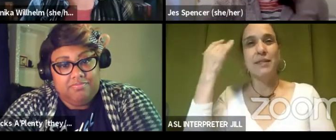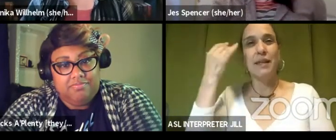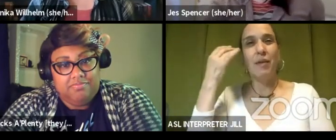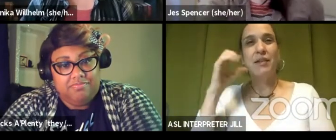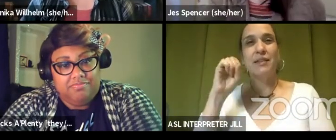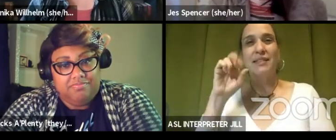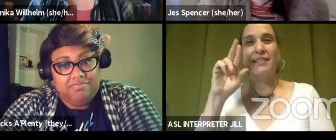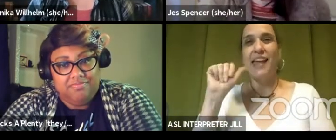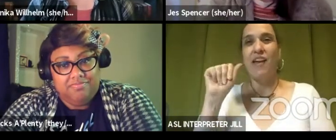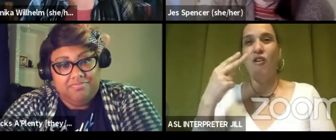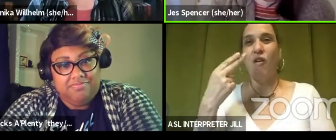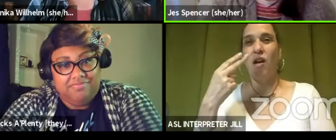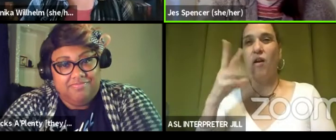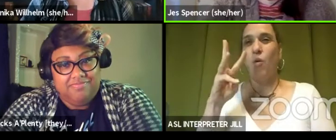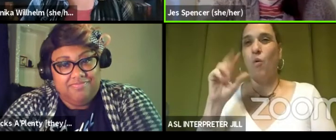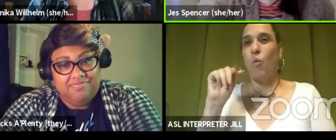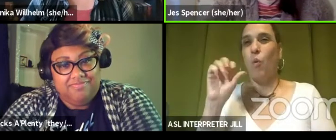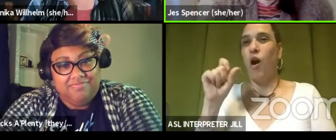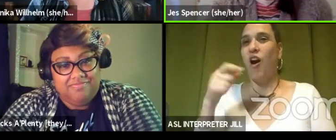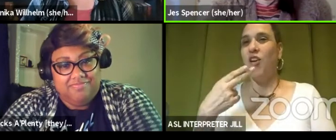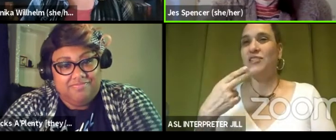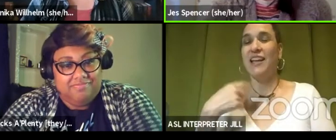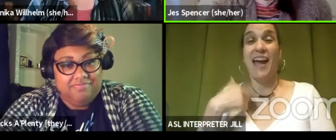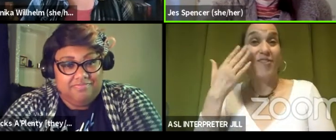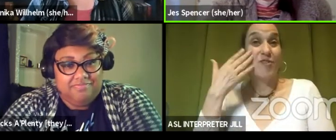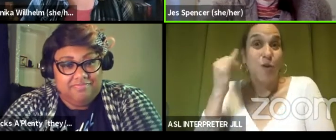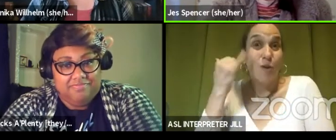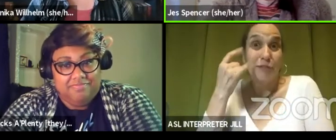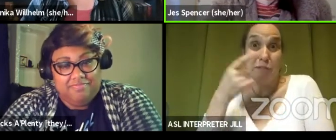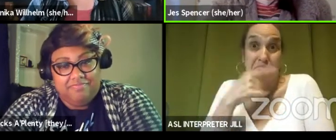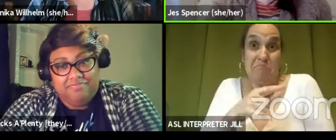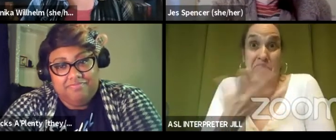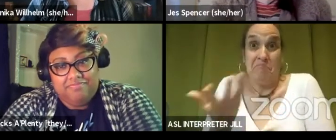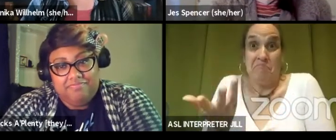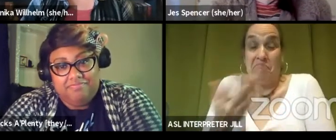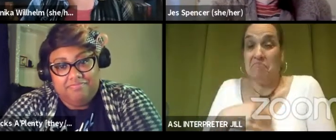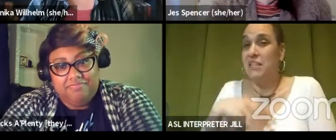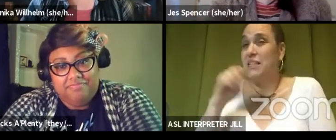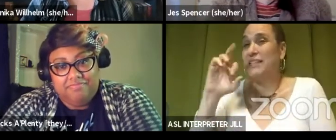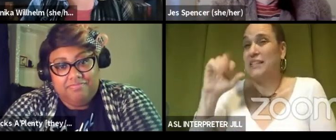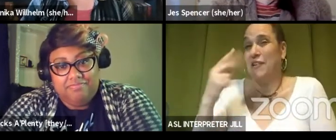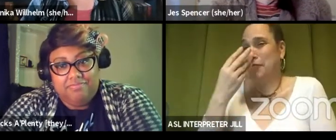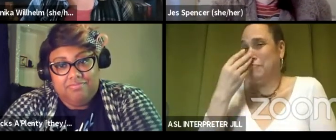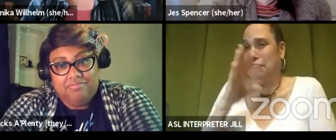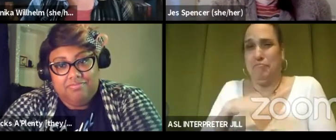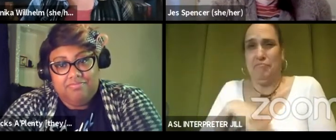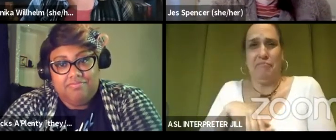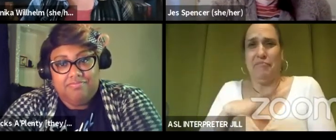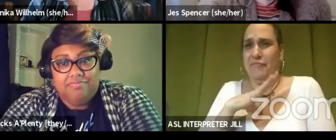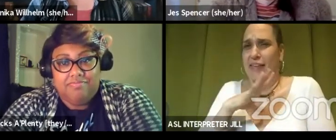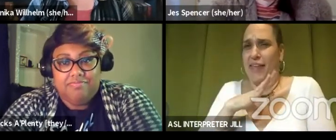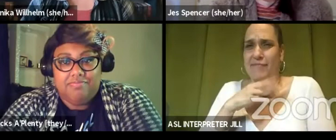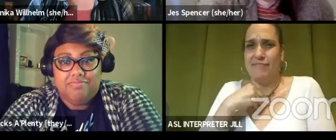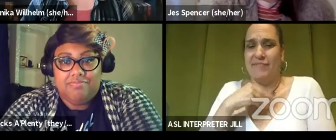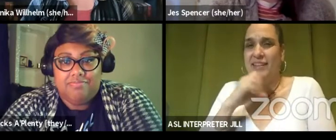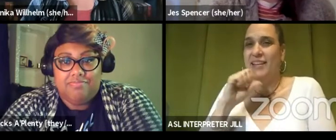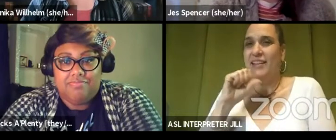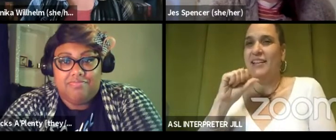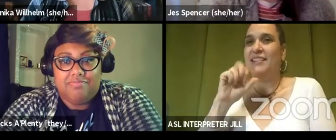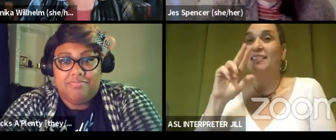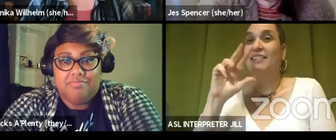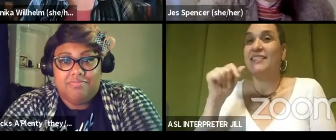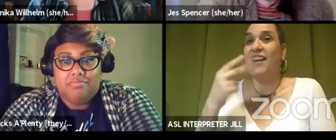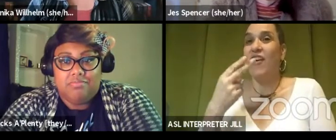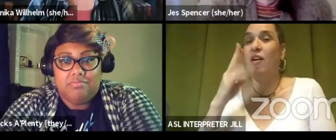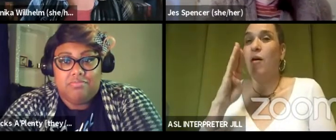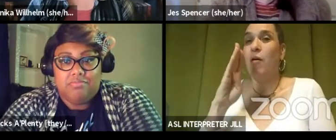sure. No. I don't know if she would mind. I don't think Sarah would care, but Sarah Balsh had a baby in the middle of